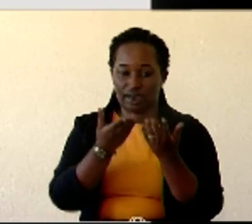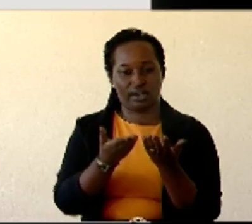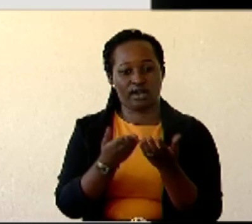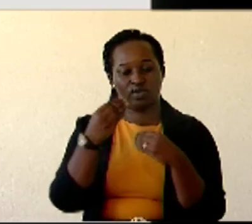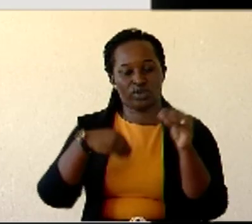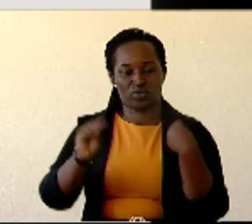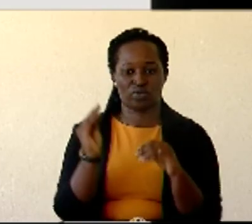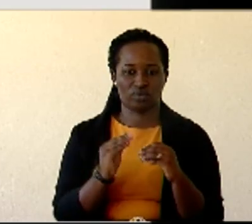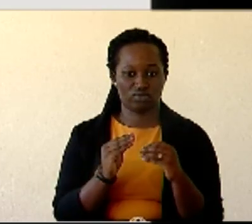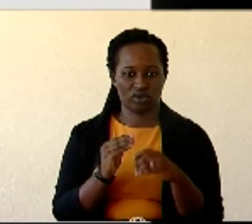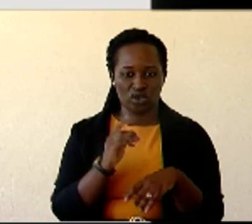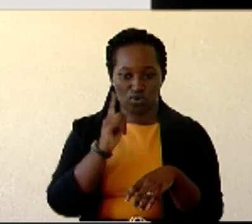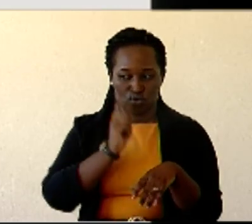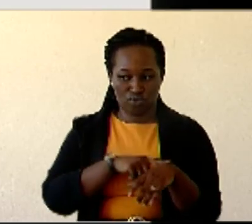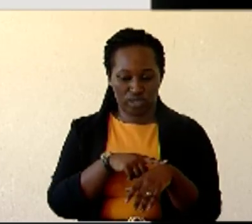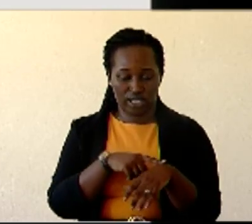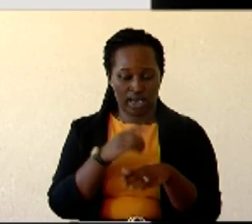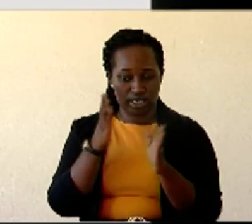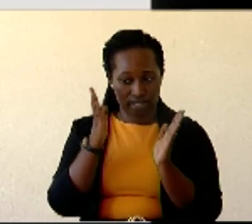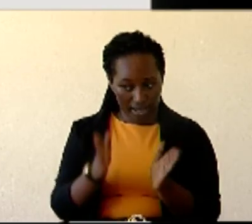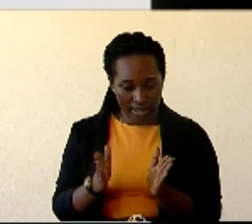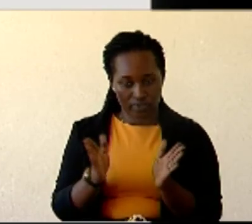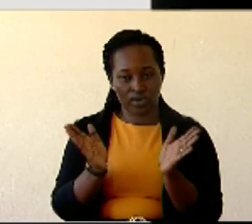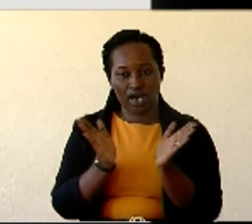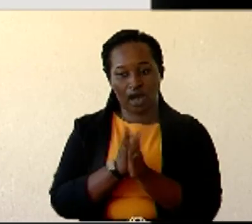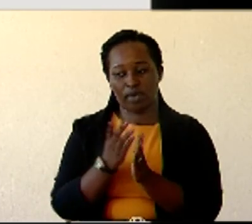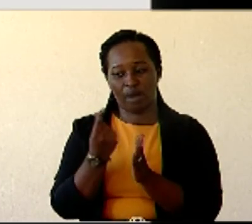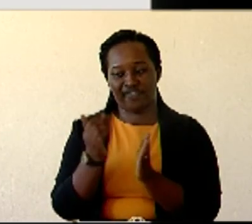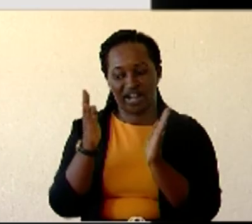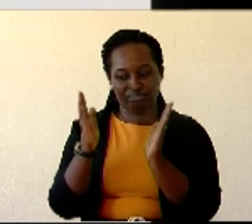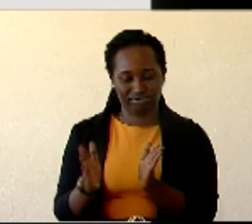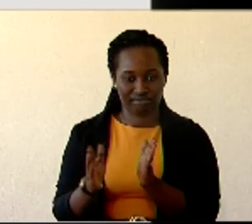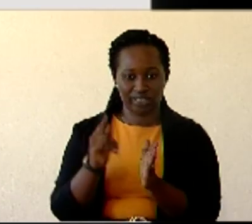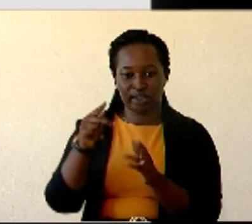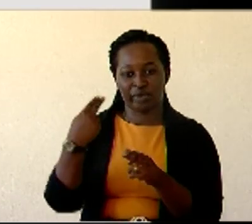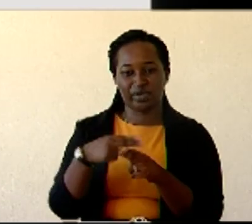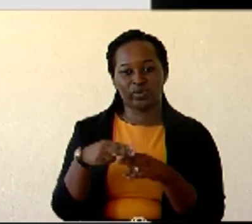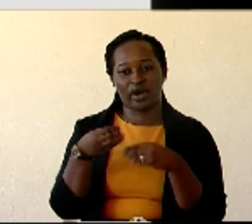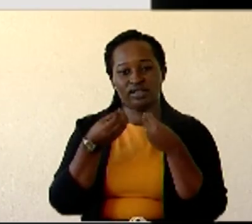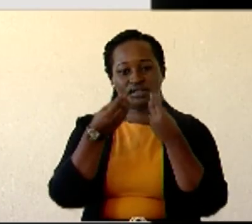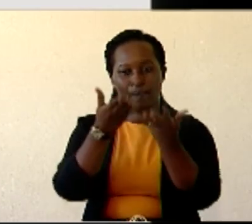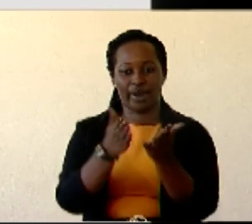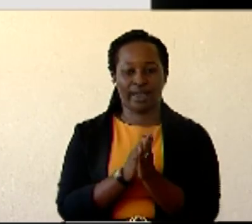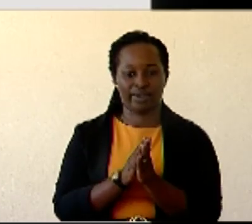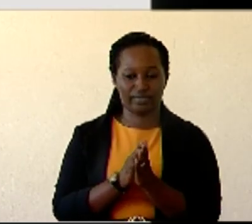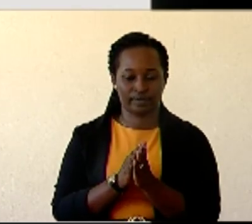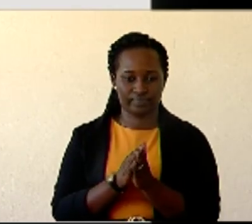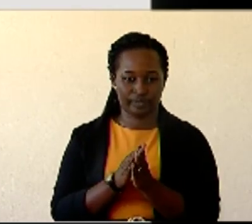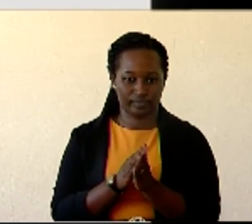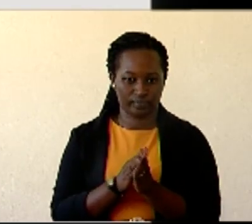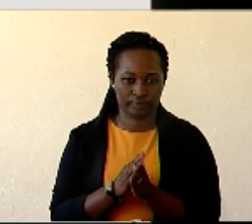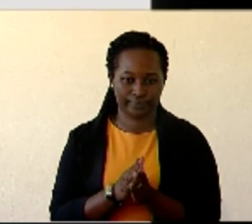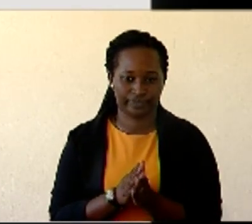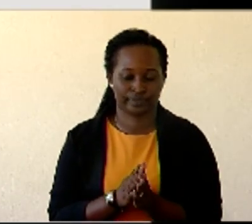market at a given price in a given period of time. That is what you call supply. That is what you call